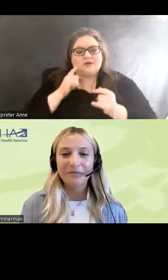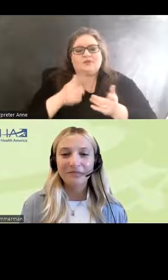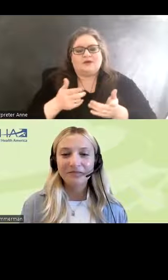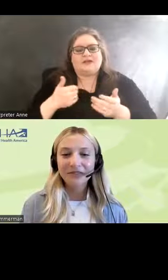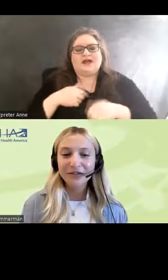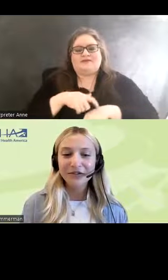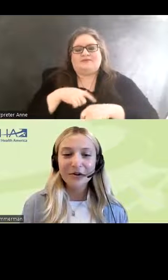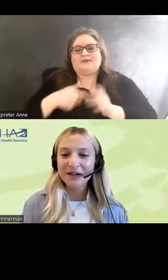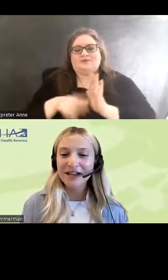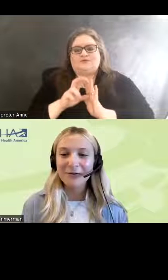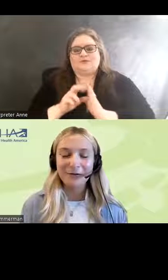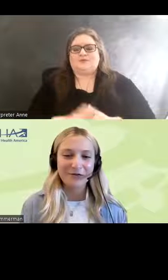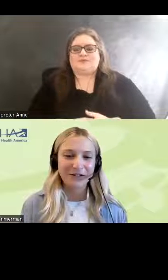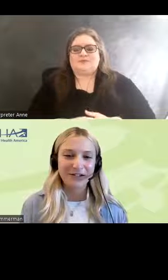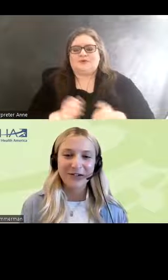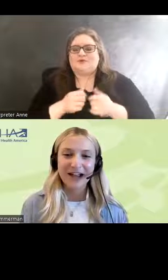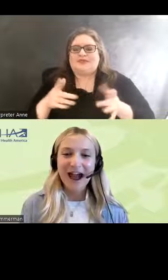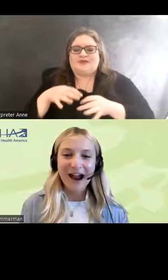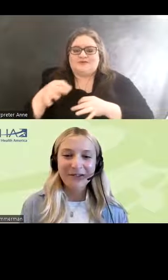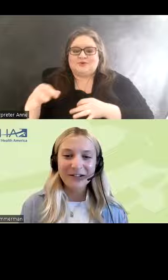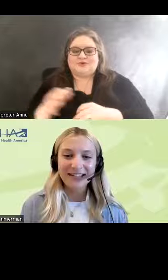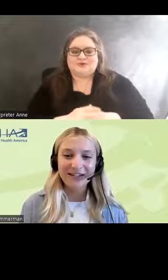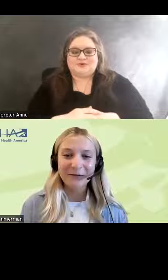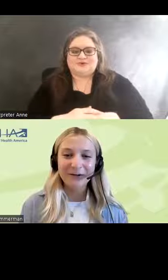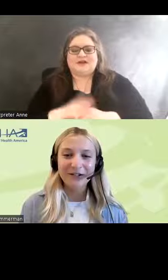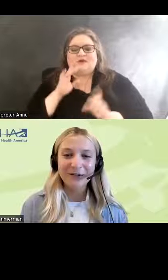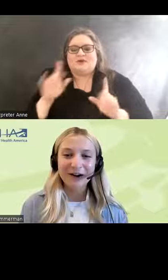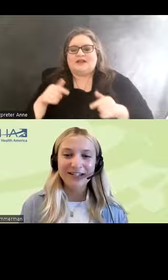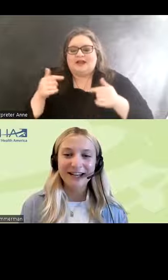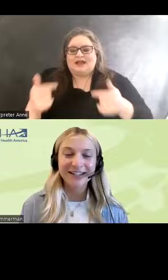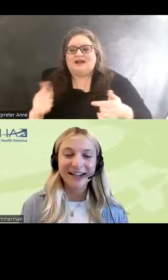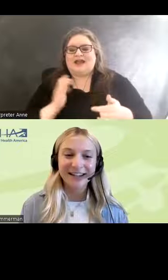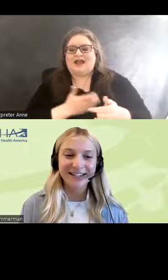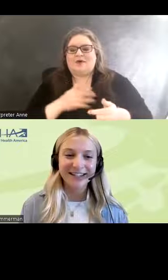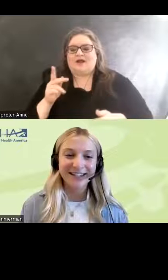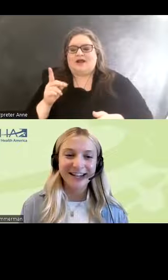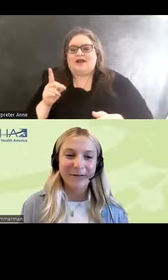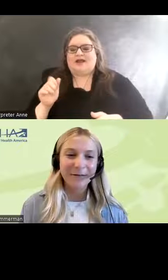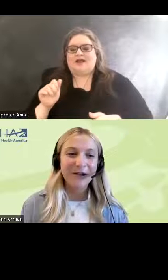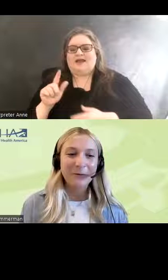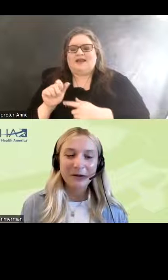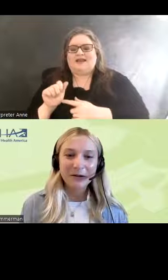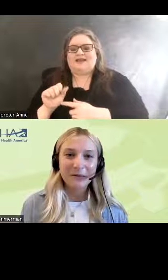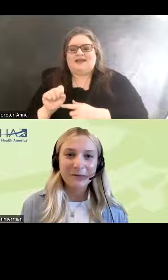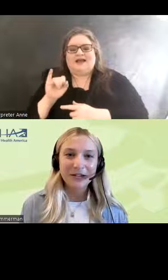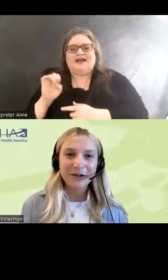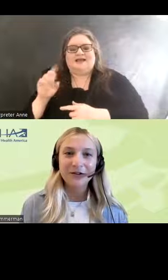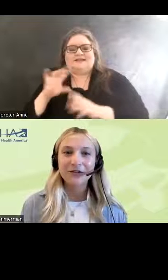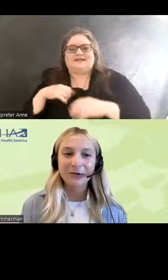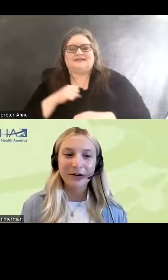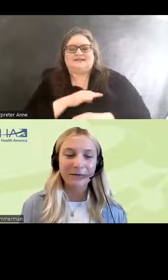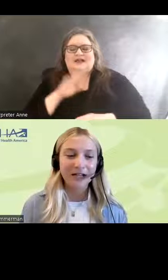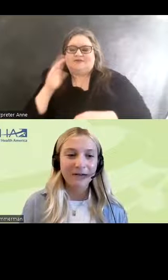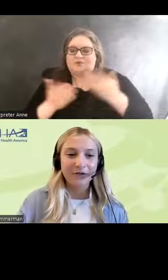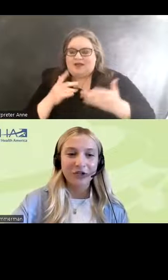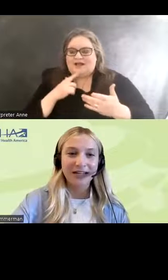review. So without further ado, I will hand it over to our Dallas ISD staff. Welcome. We are